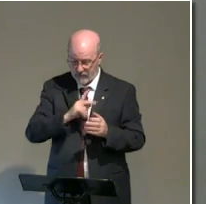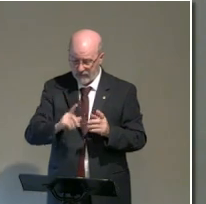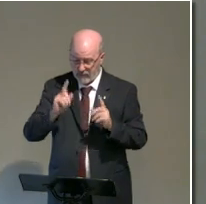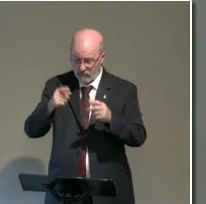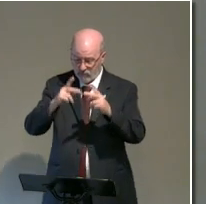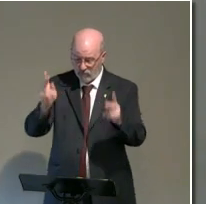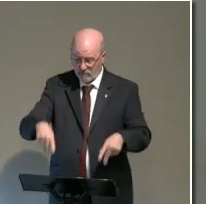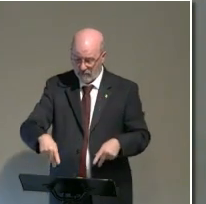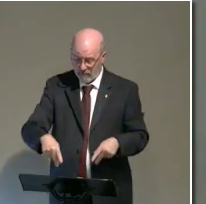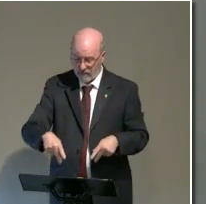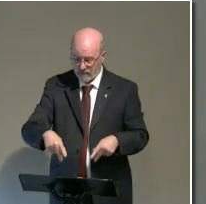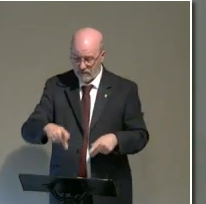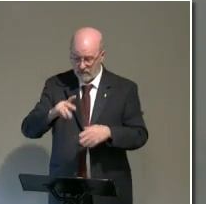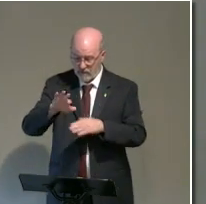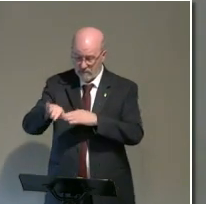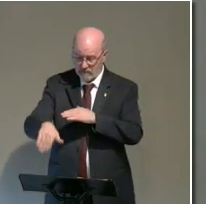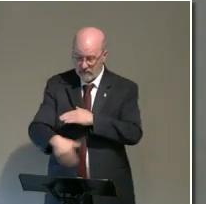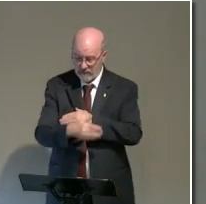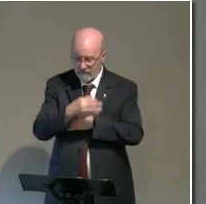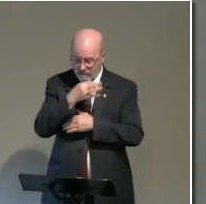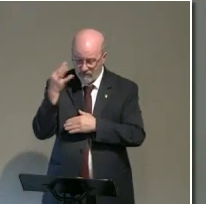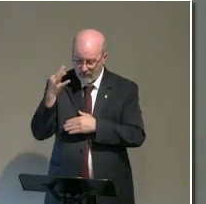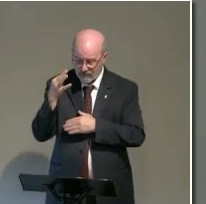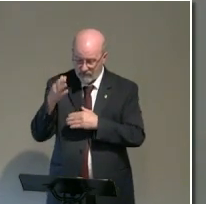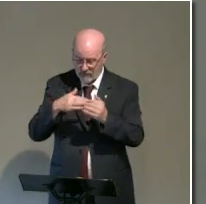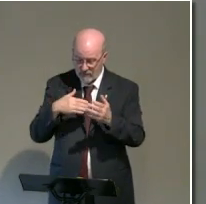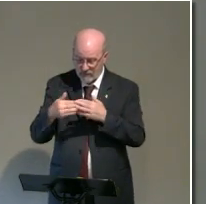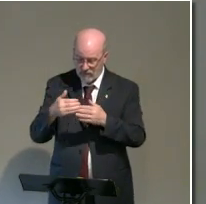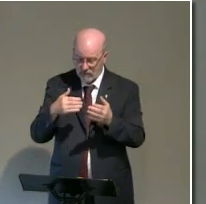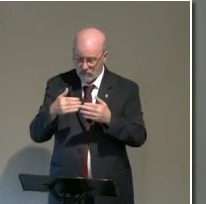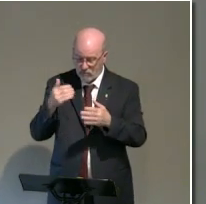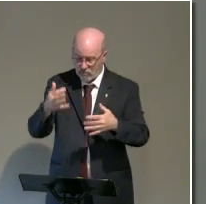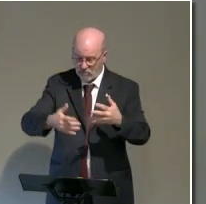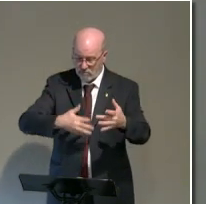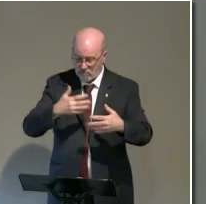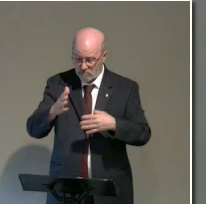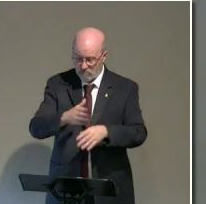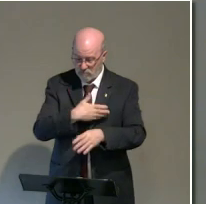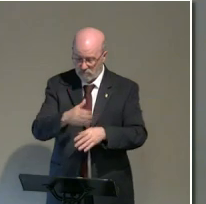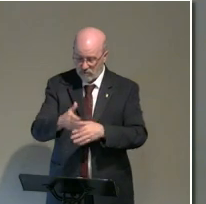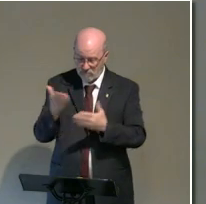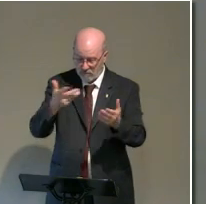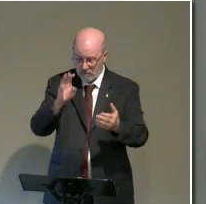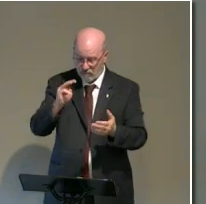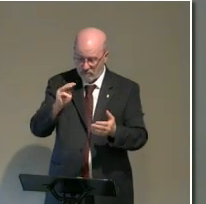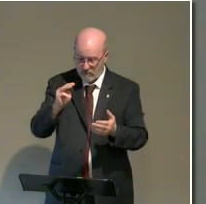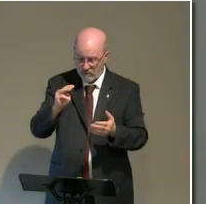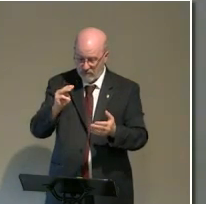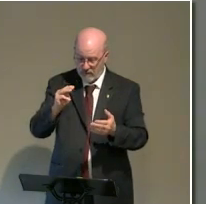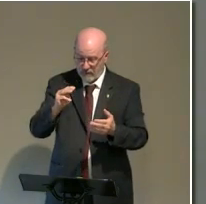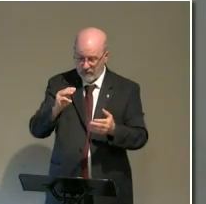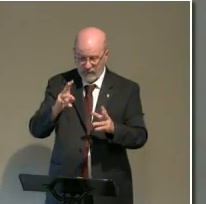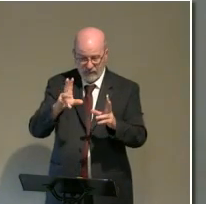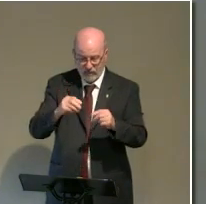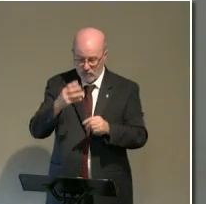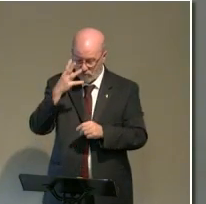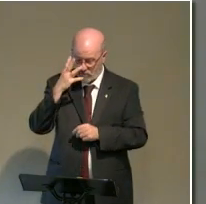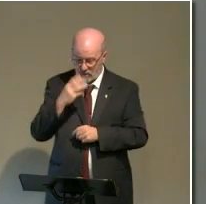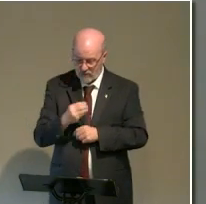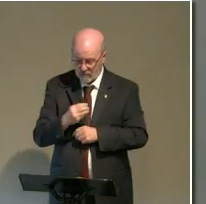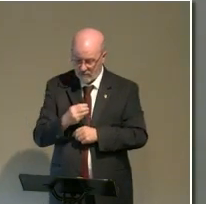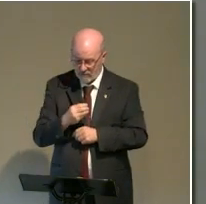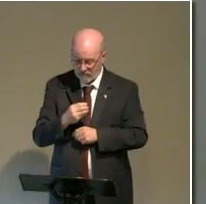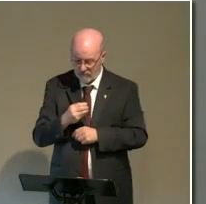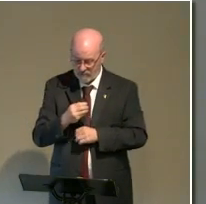went to his palace and passed the night fasting. Neither were instruments of music brought before him, and his sleep